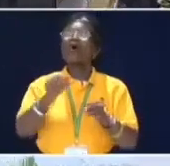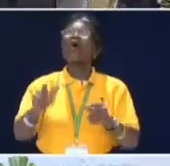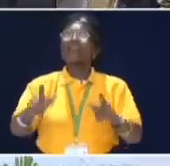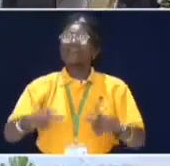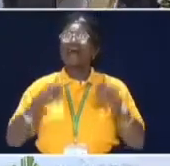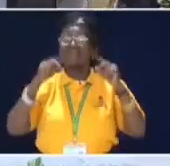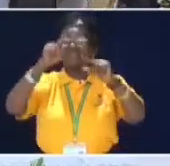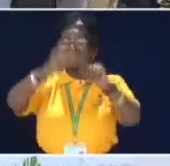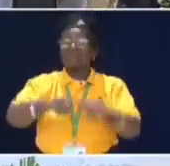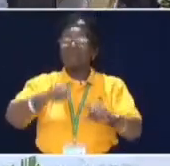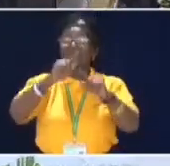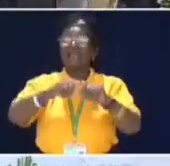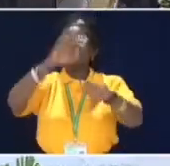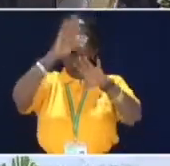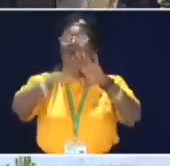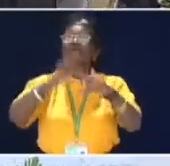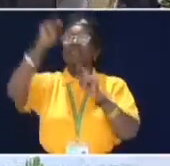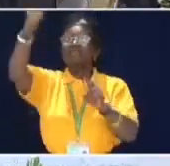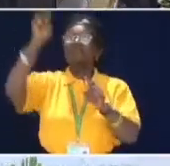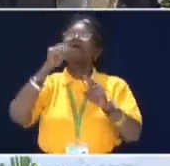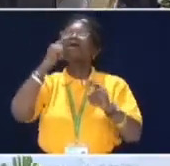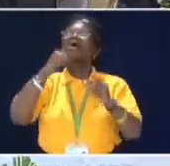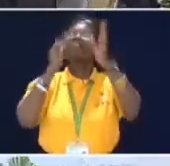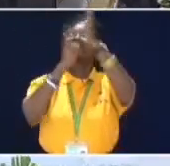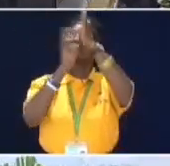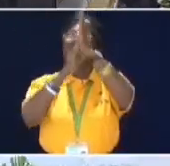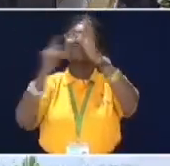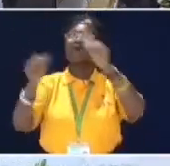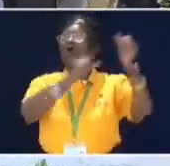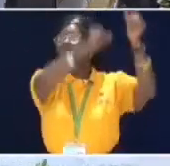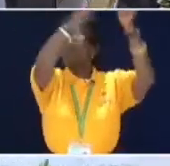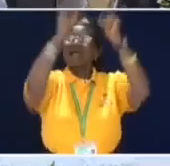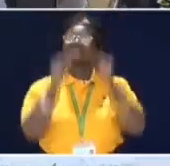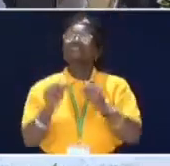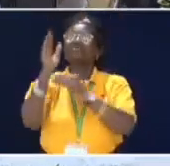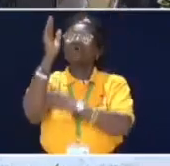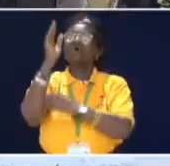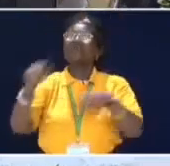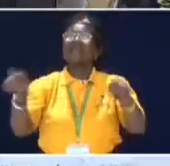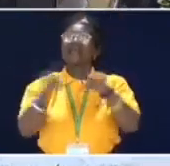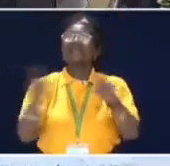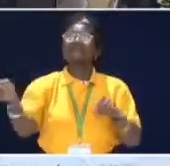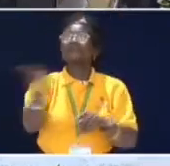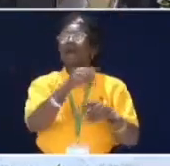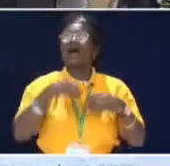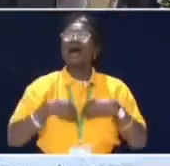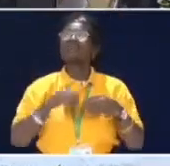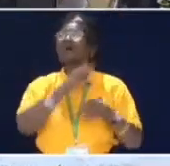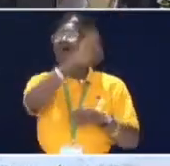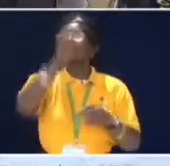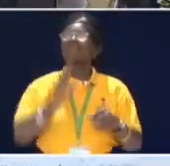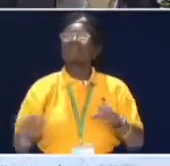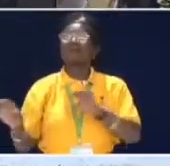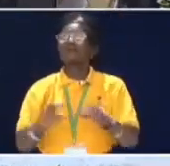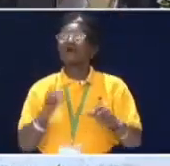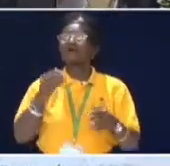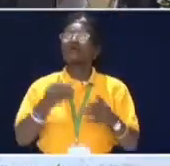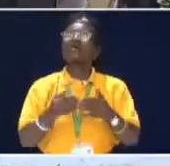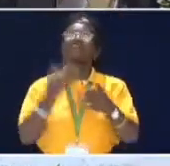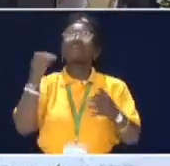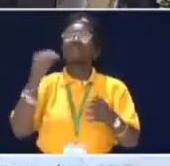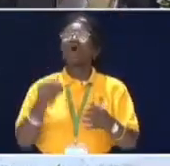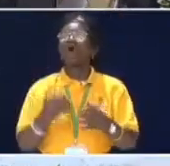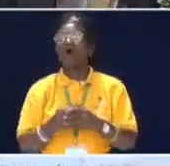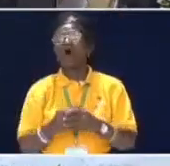Praise the Almighty God like we have never done before. Because